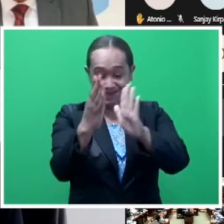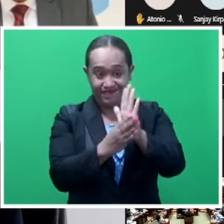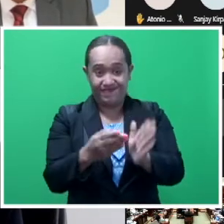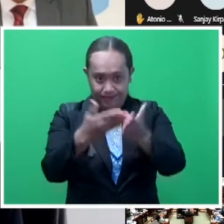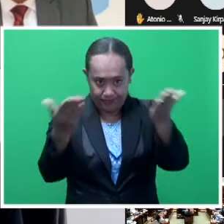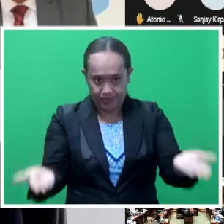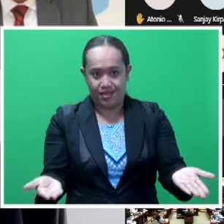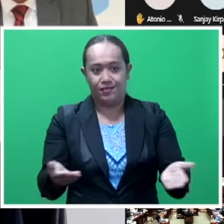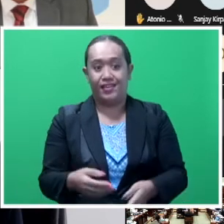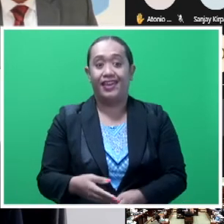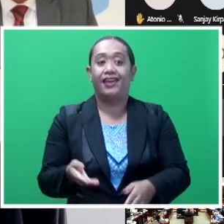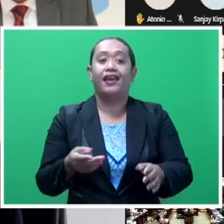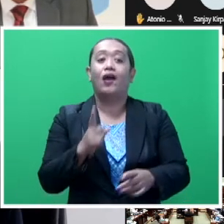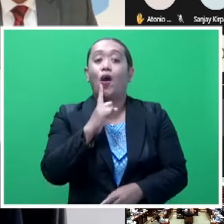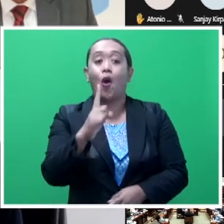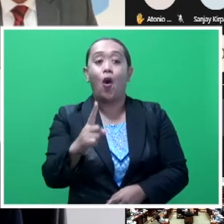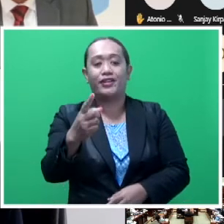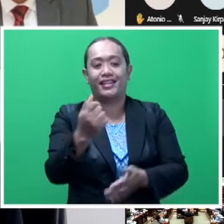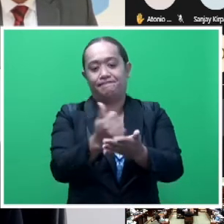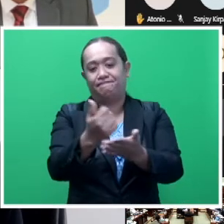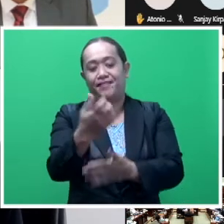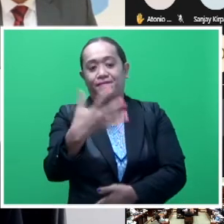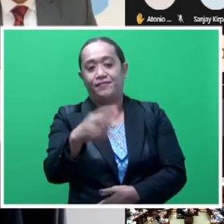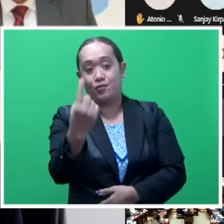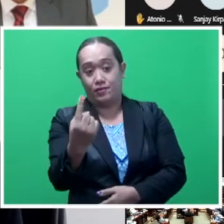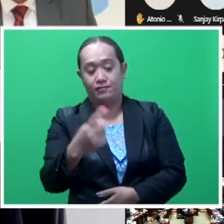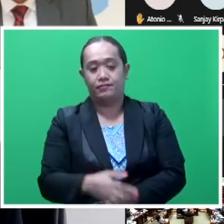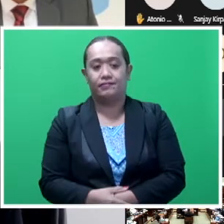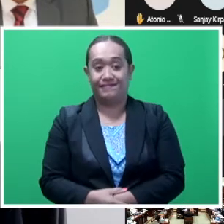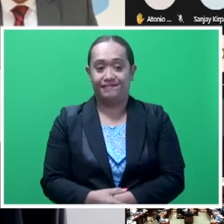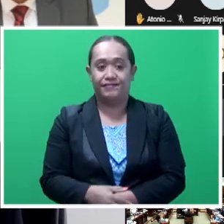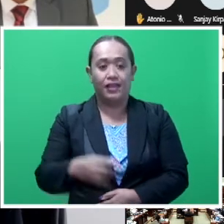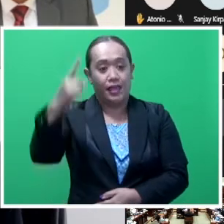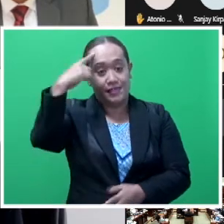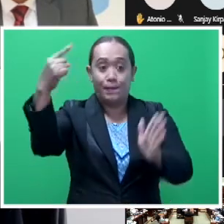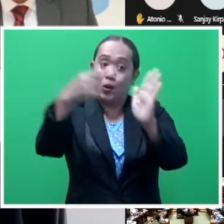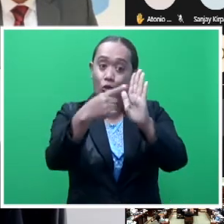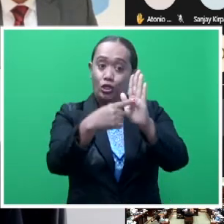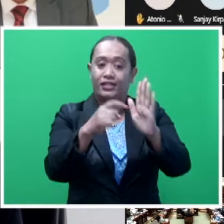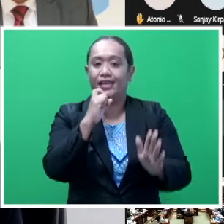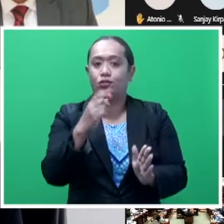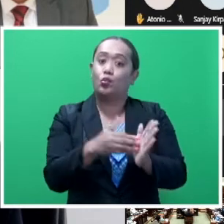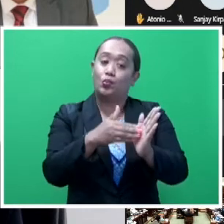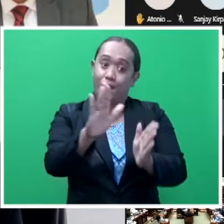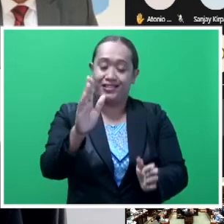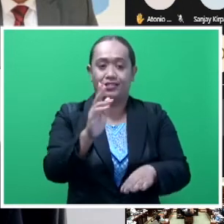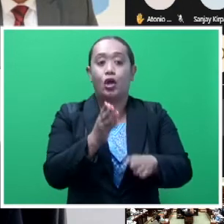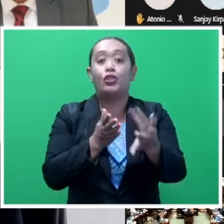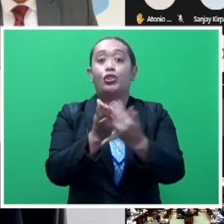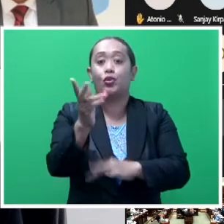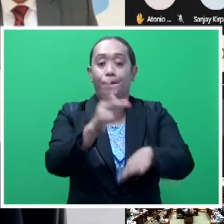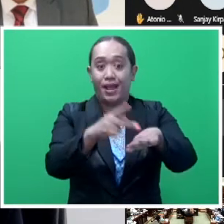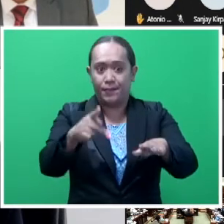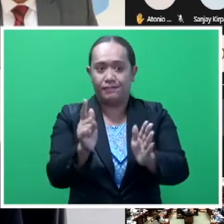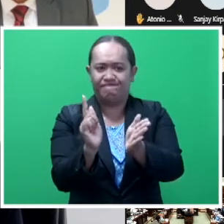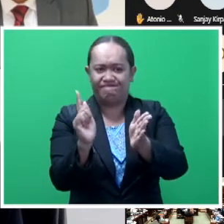which is under Order 51, and the motion is to be able to have this bill pass through Parliament efficiently